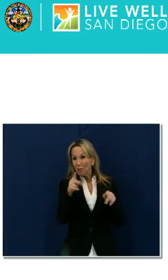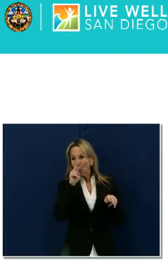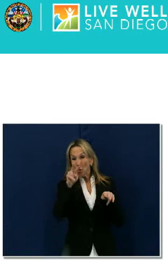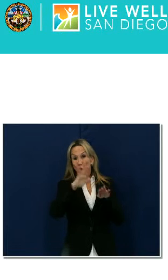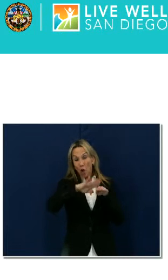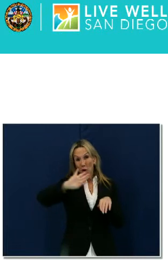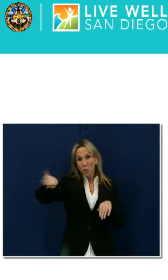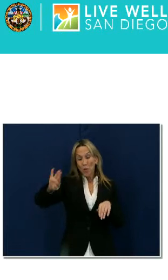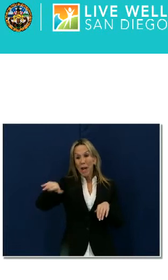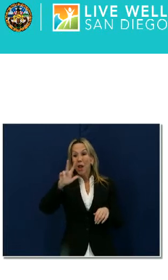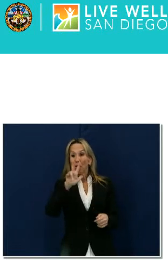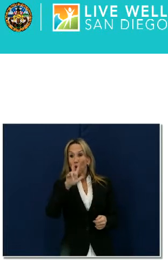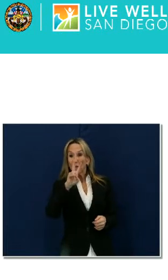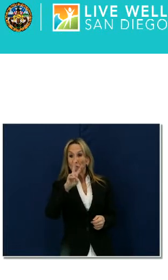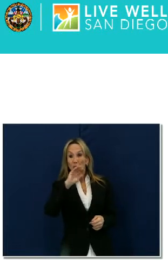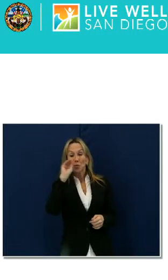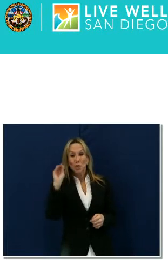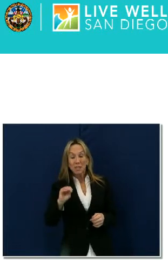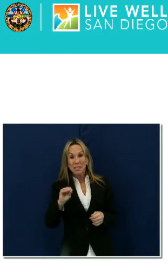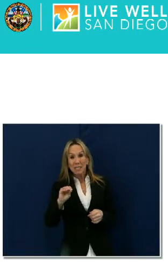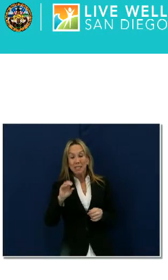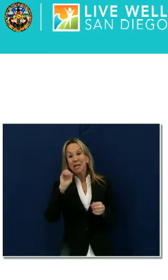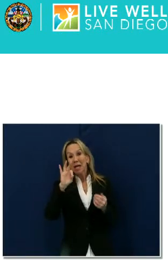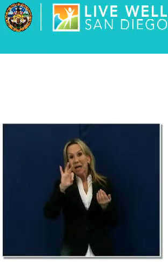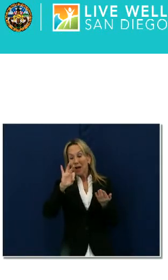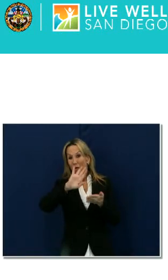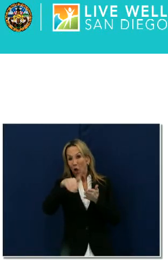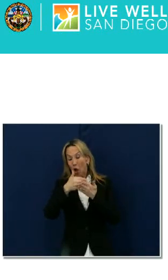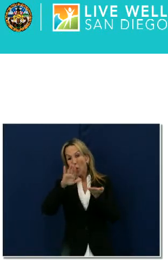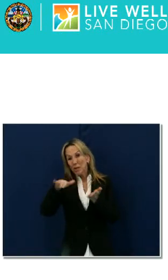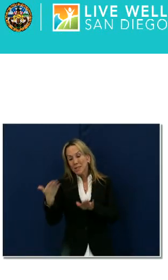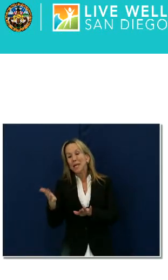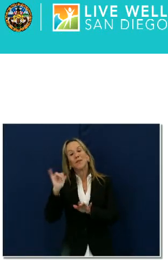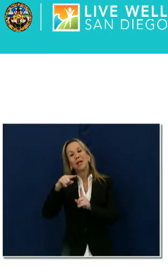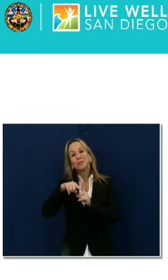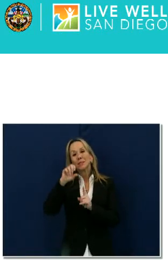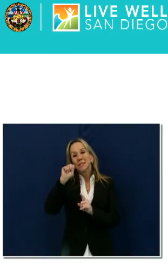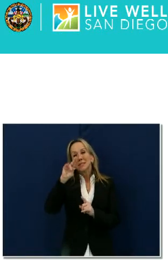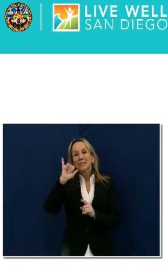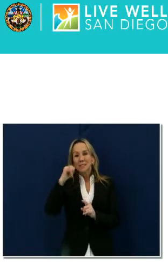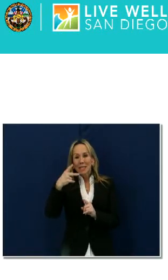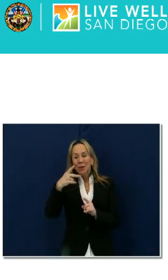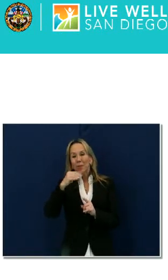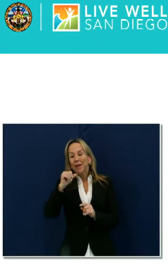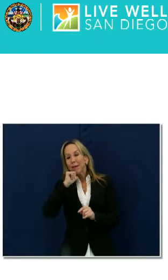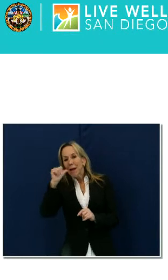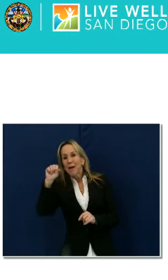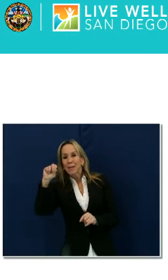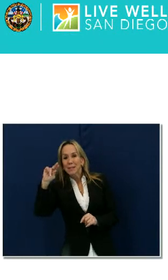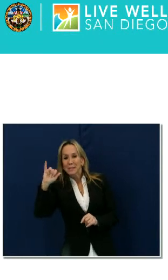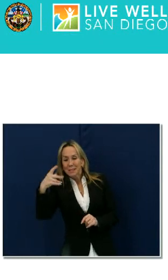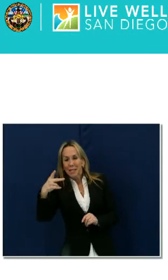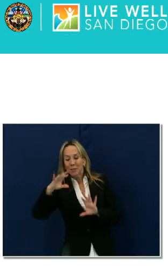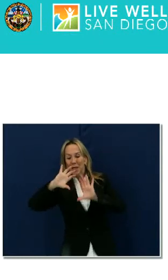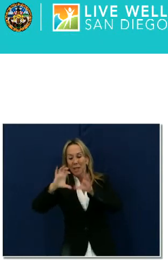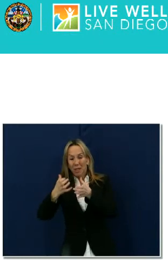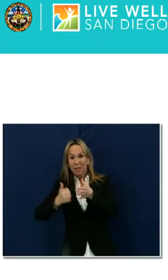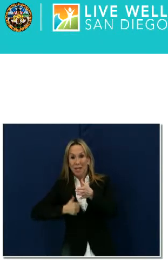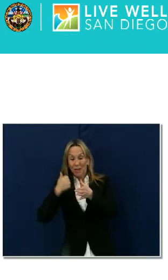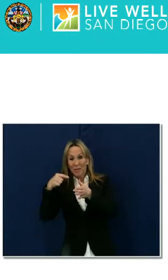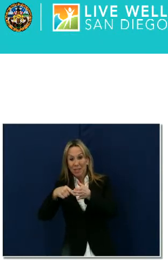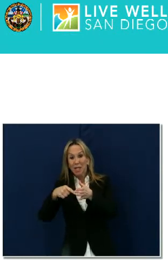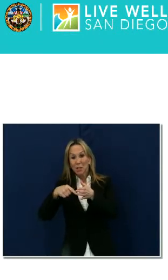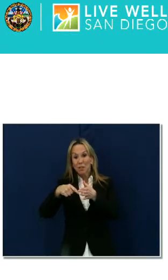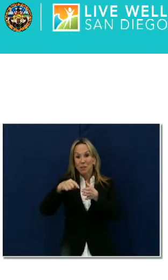all deaths, which includes SNFs and non-SNF congregate settings, have occurred during this